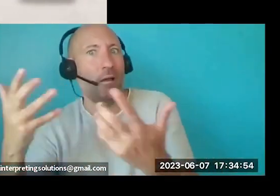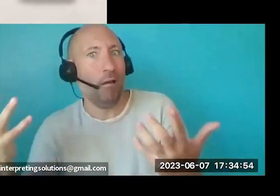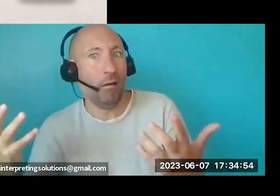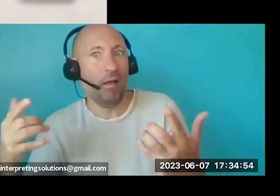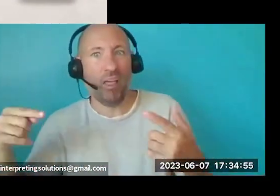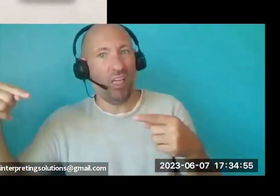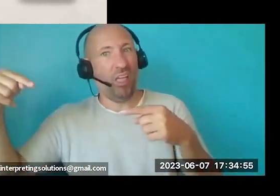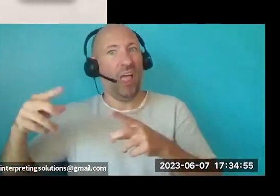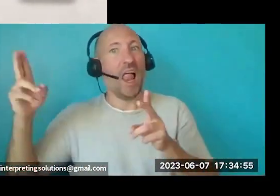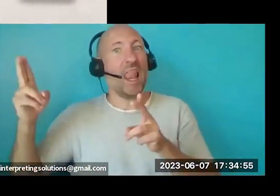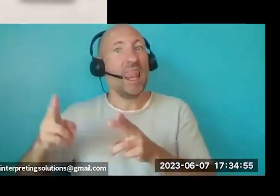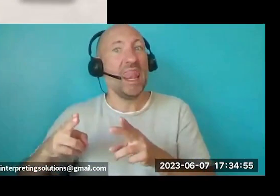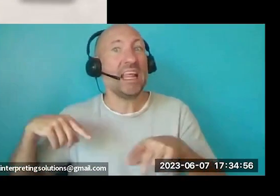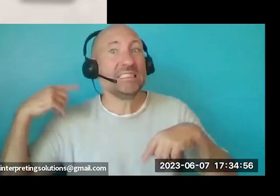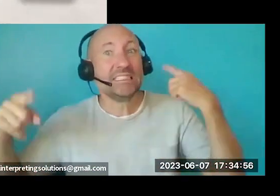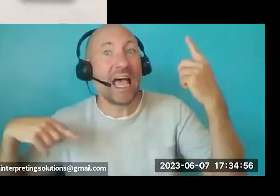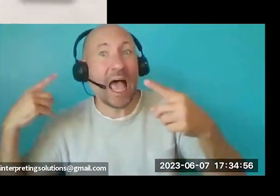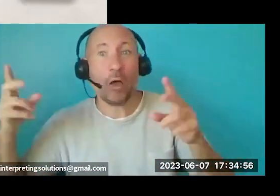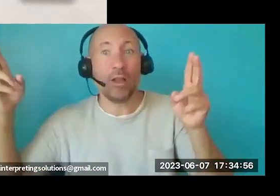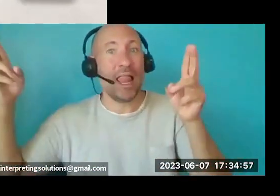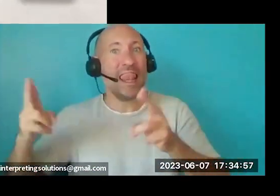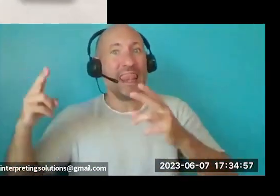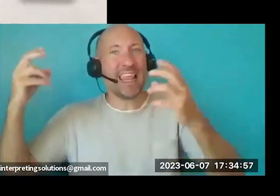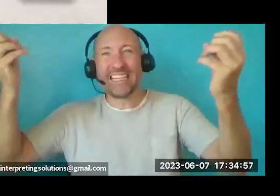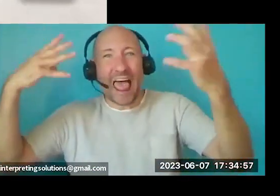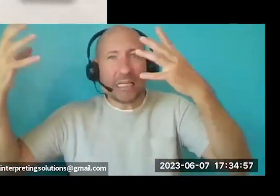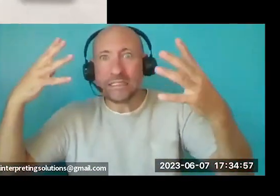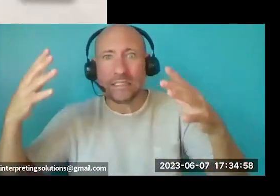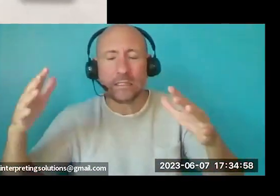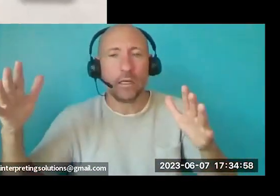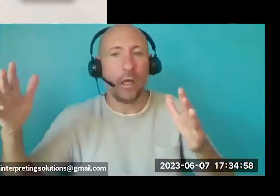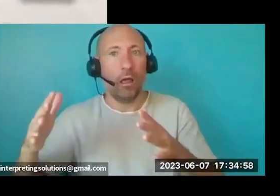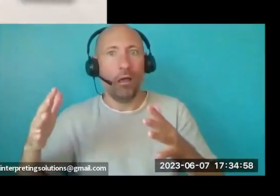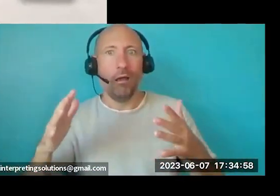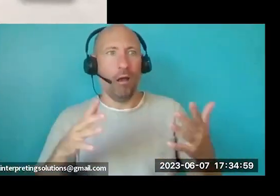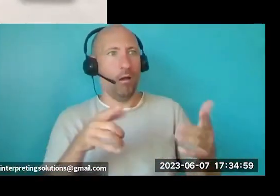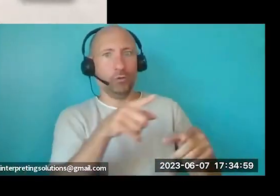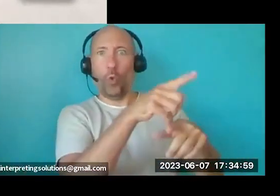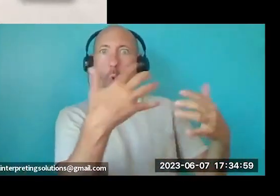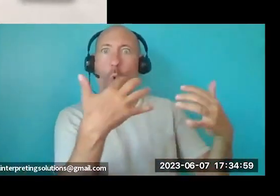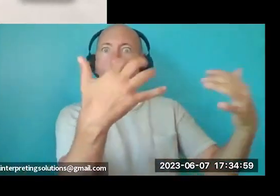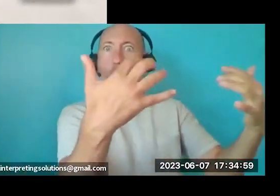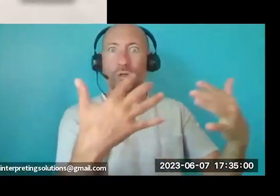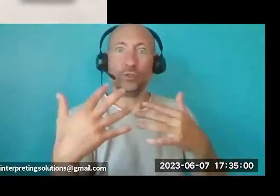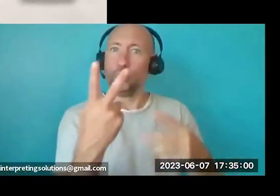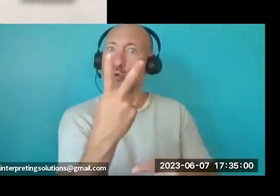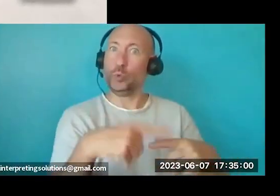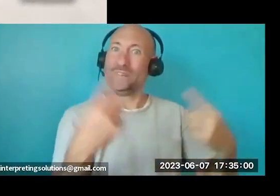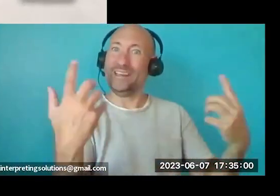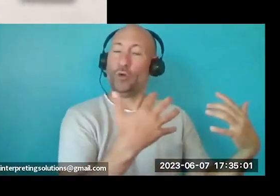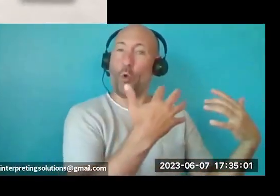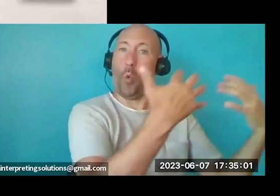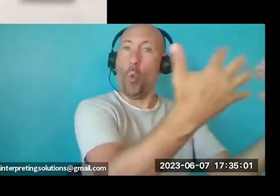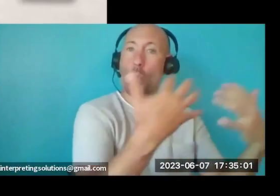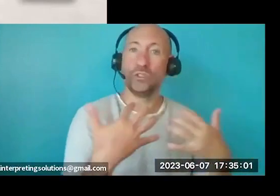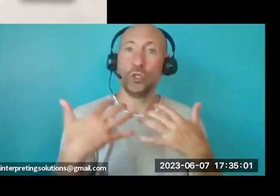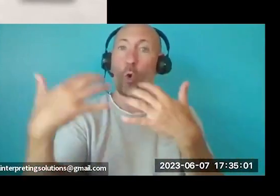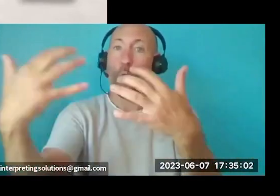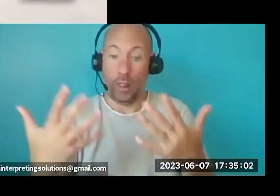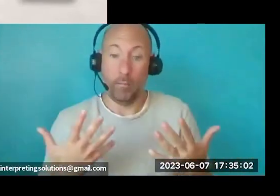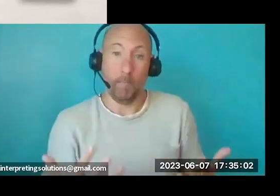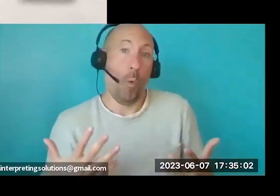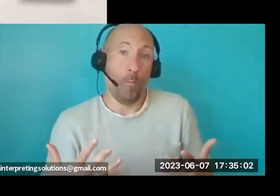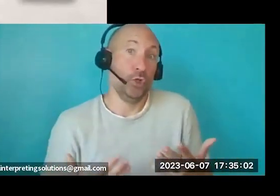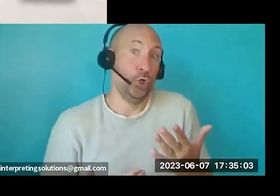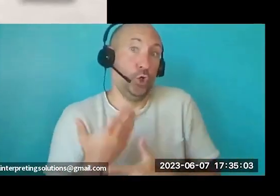reduced sound and lighting, but something that we're doing in all performances that in the new production that we're creating